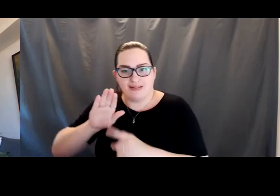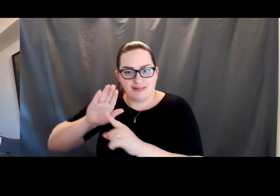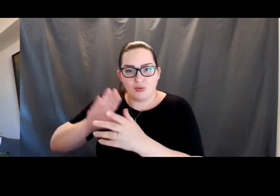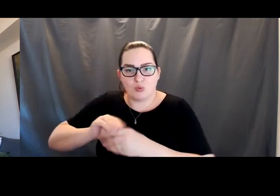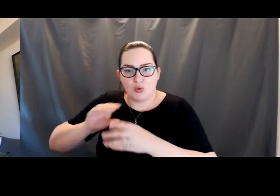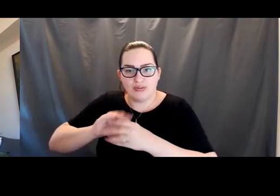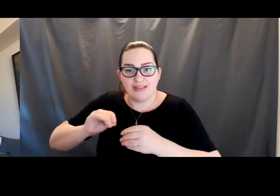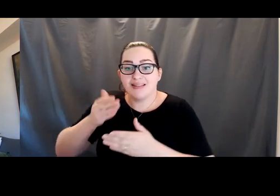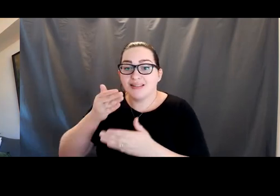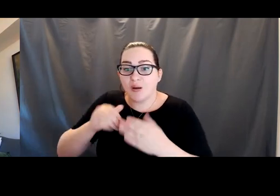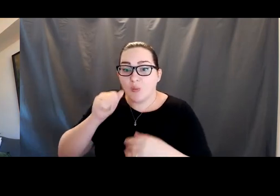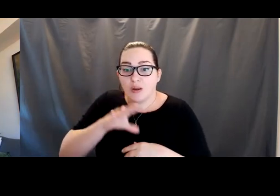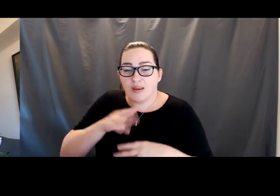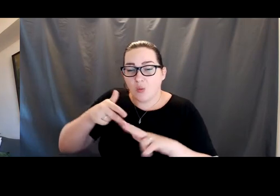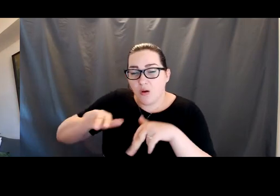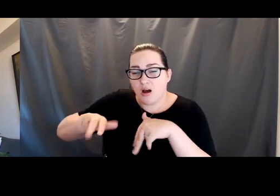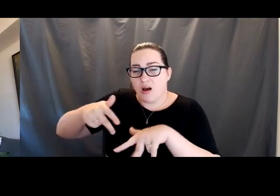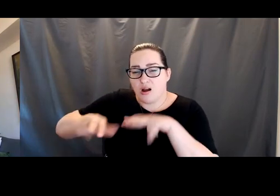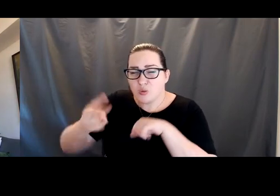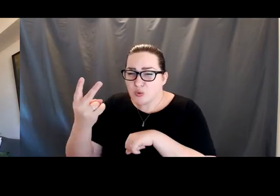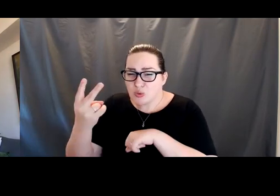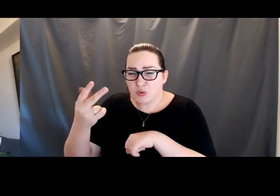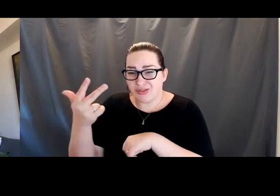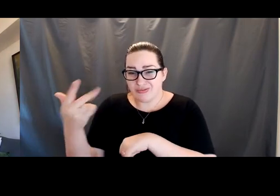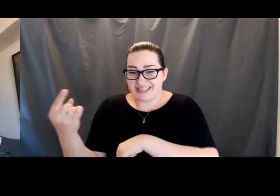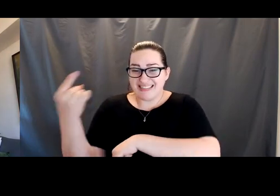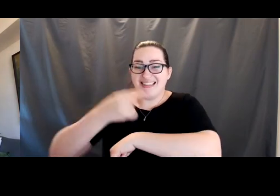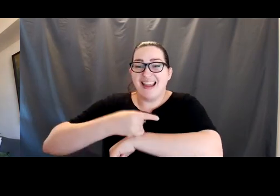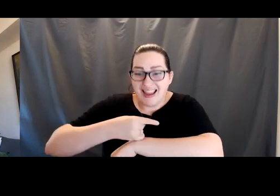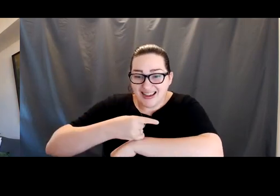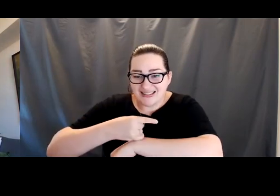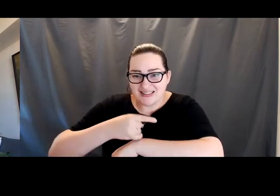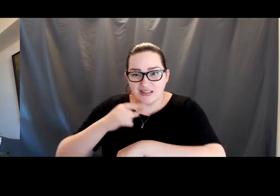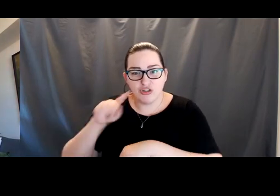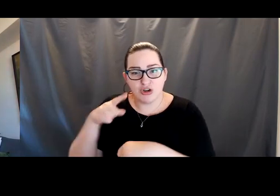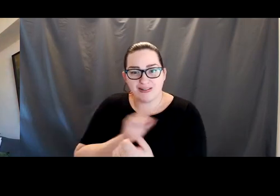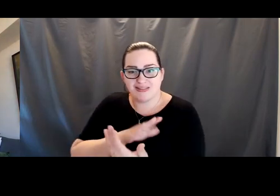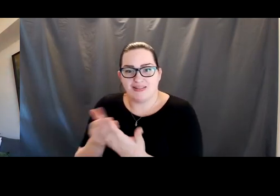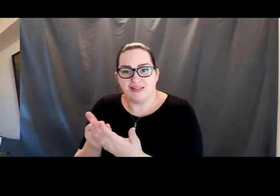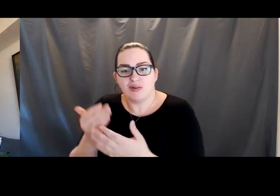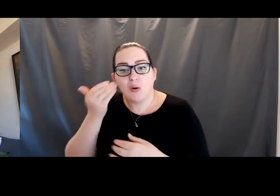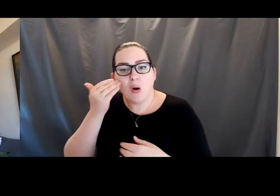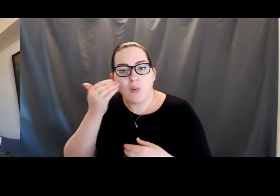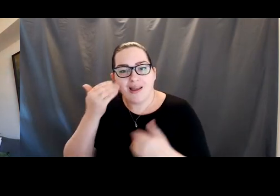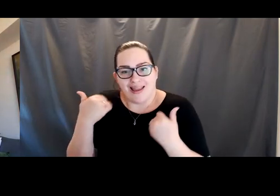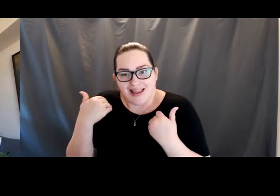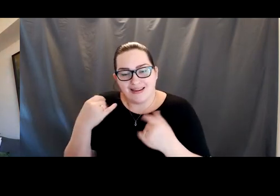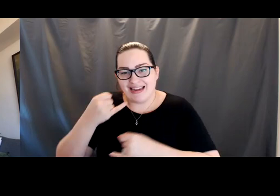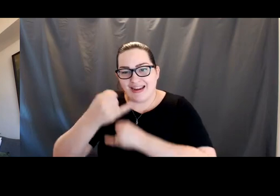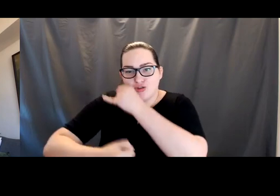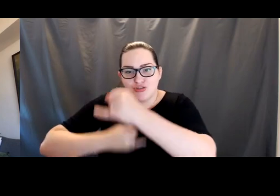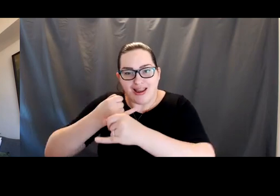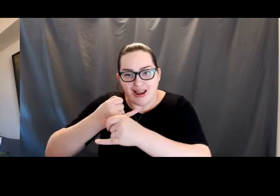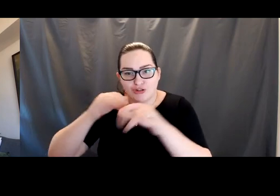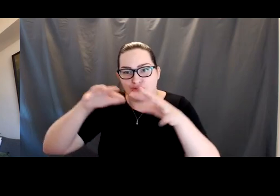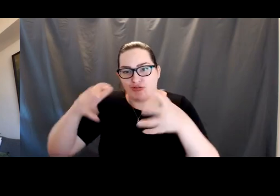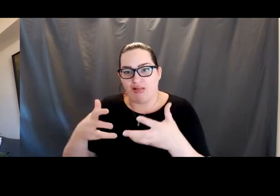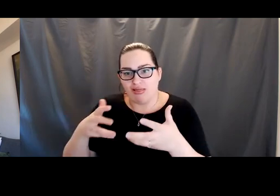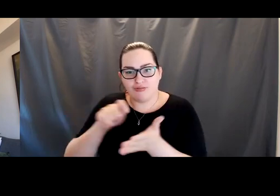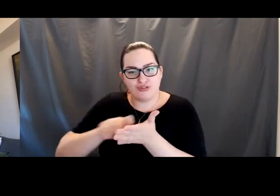days just to get here, knowing that Lema was there, knowing that we were international journalists and whoever, that they wanted us to